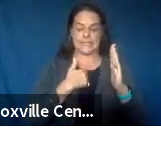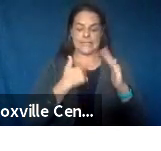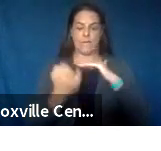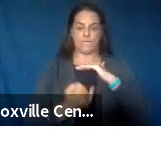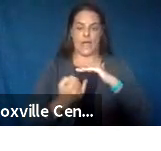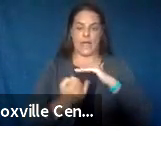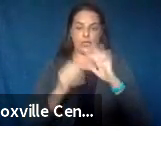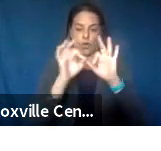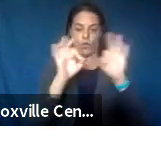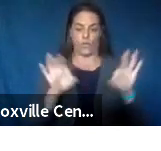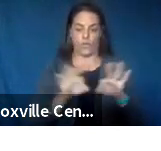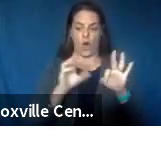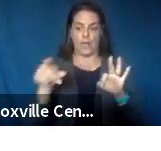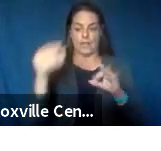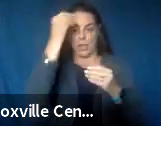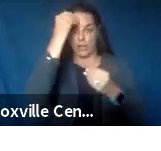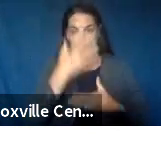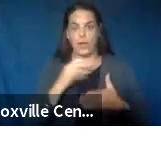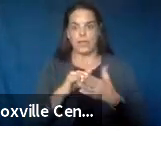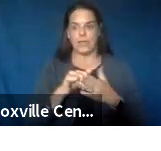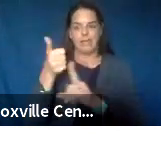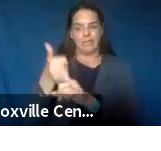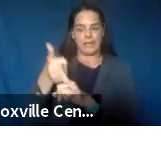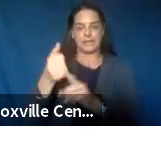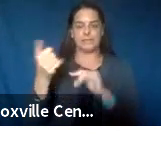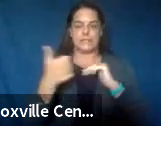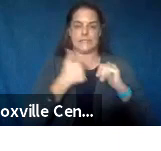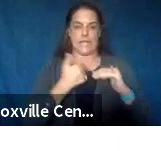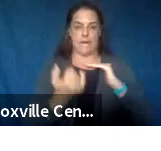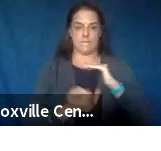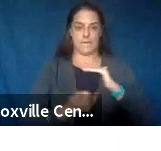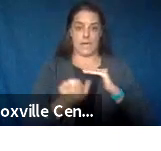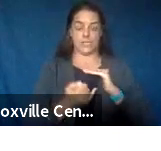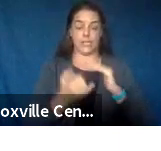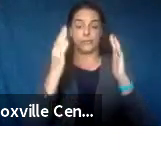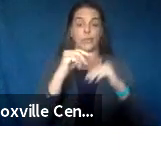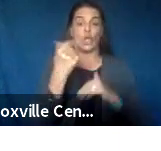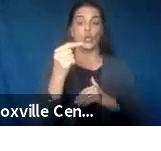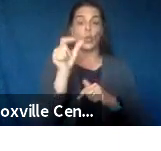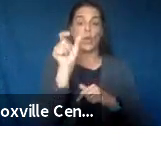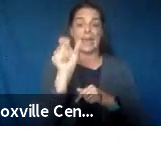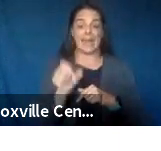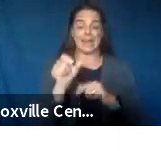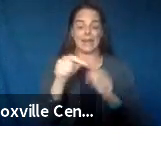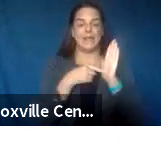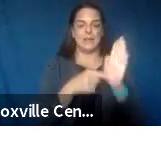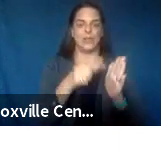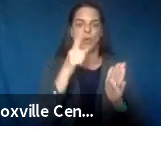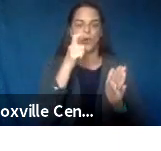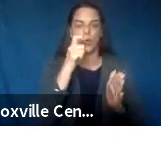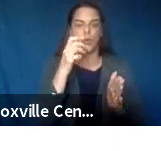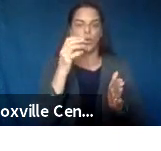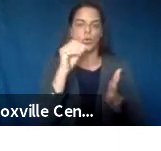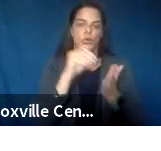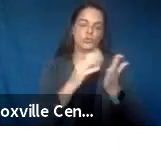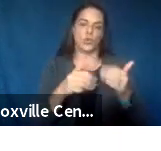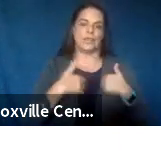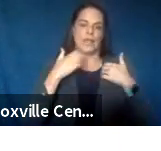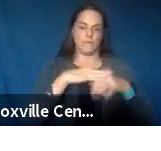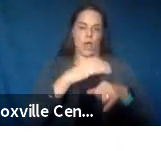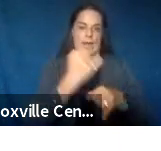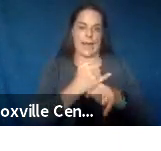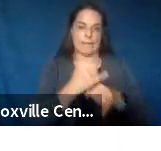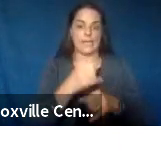us they are self-isolating. The green part of that bar shows our residential students, and the